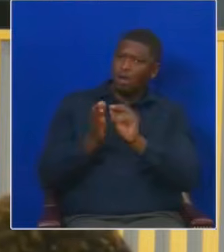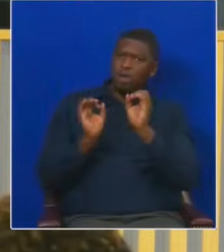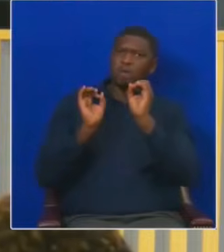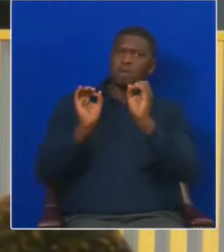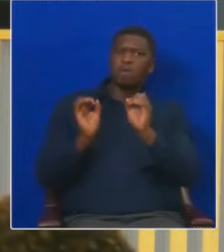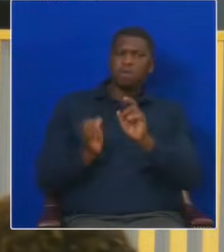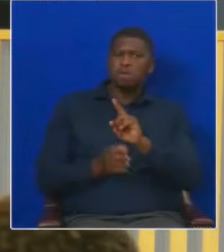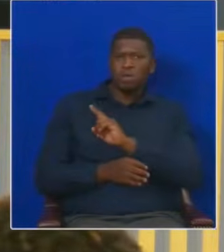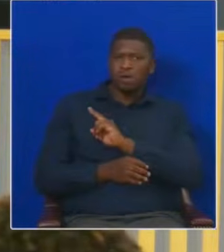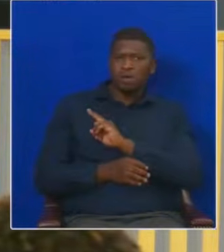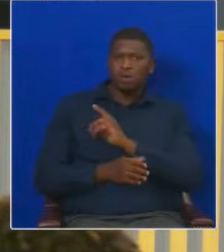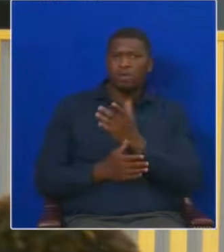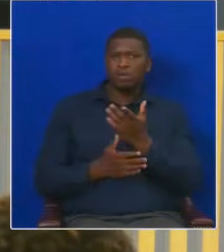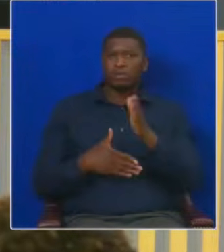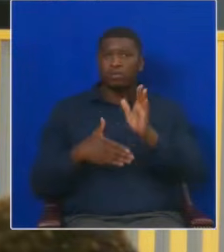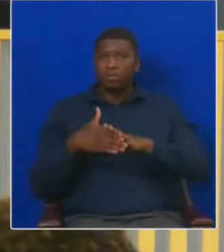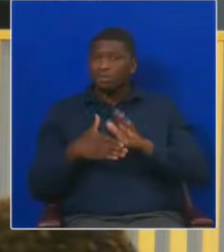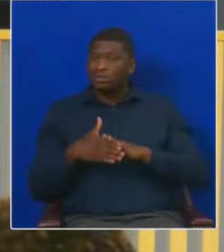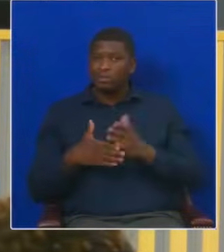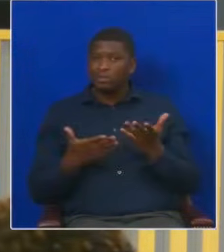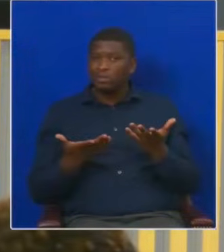Was it a case of